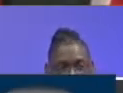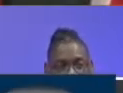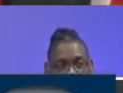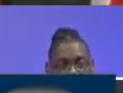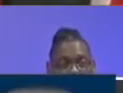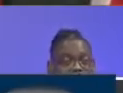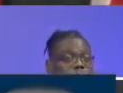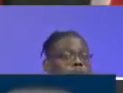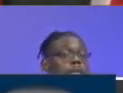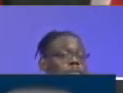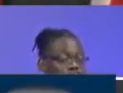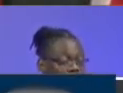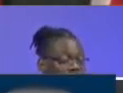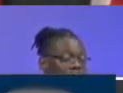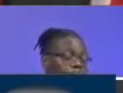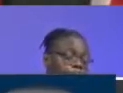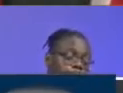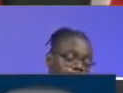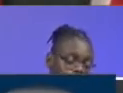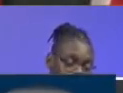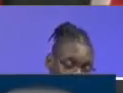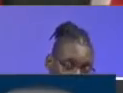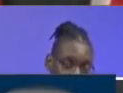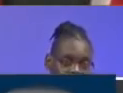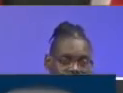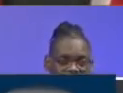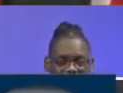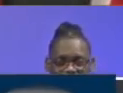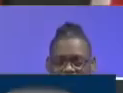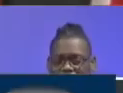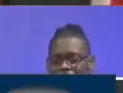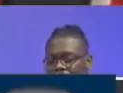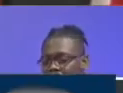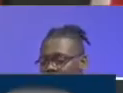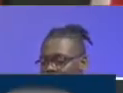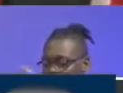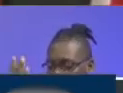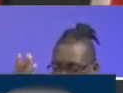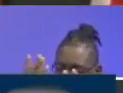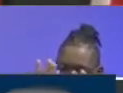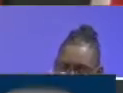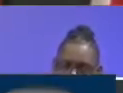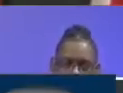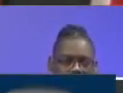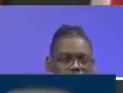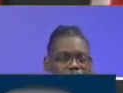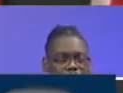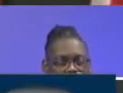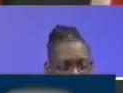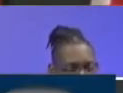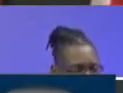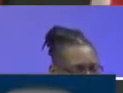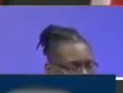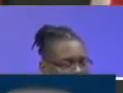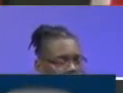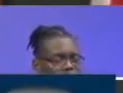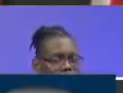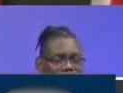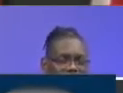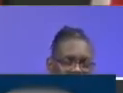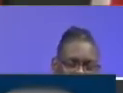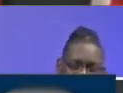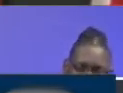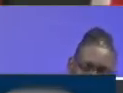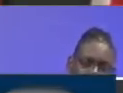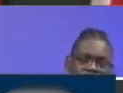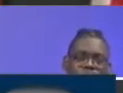of sadness and disappointment that I ask the CMO to come to the microphone